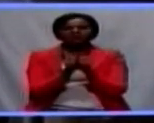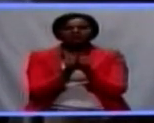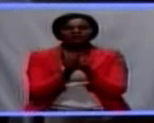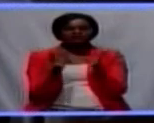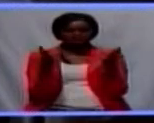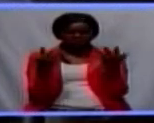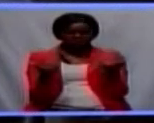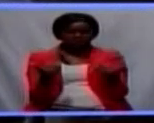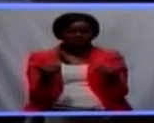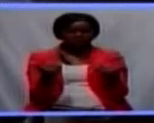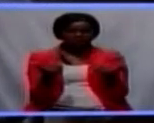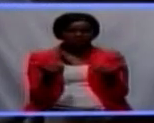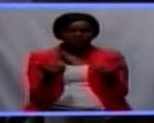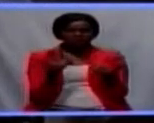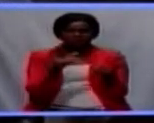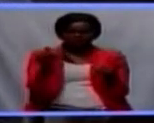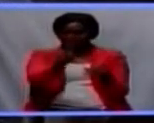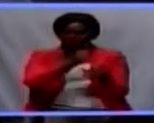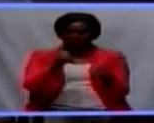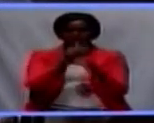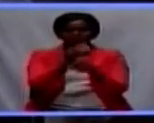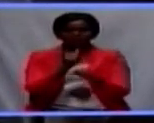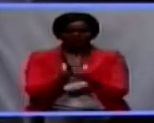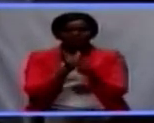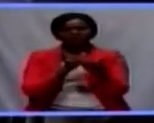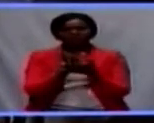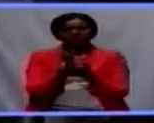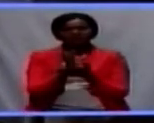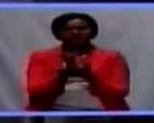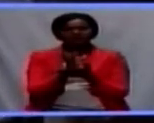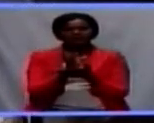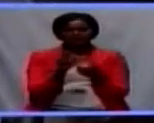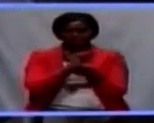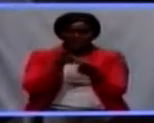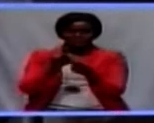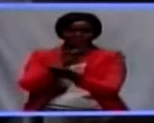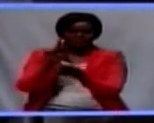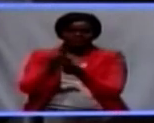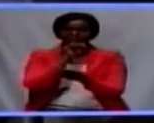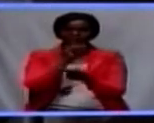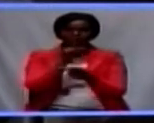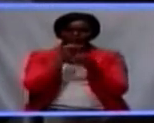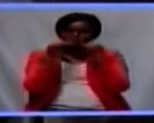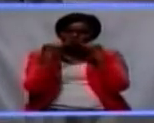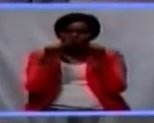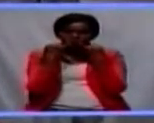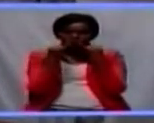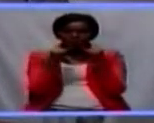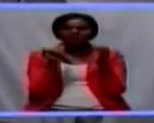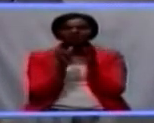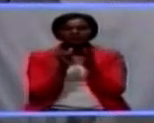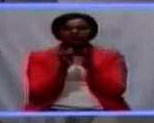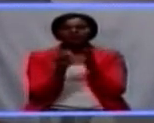the amnesty, you will get right, factual and truthful information? Yeah, that is a very,